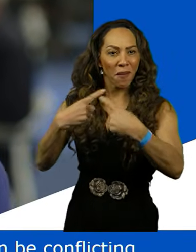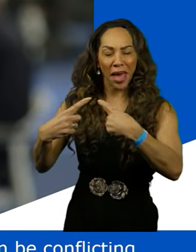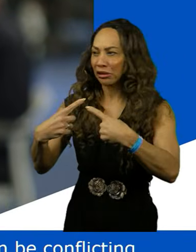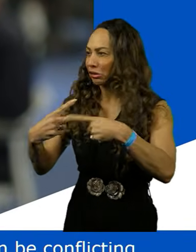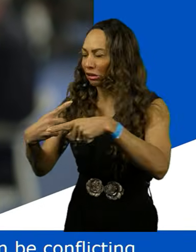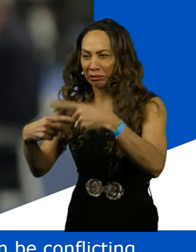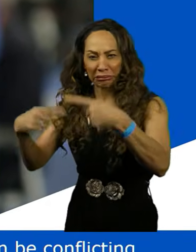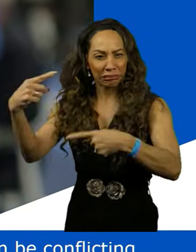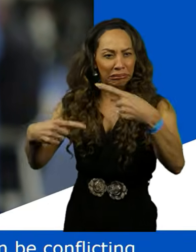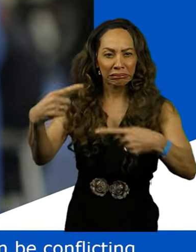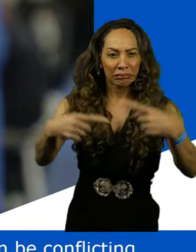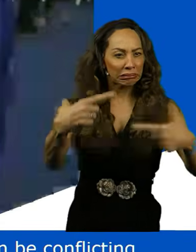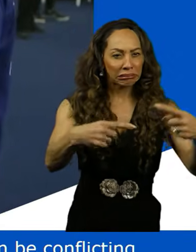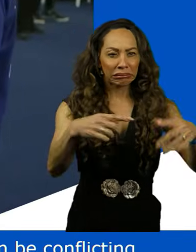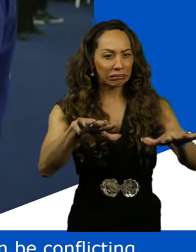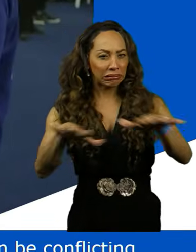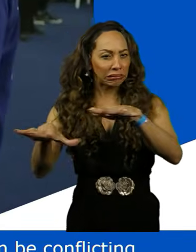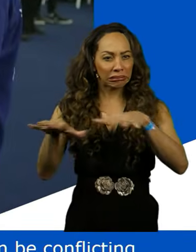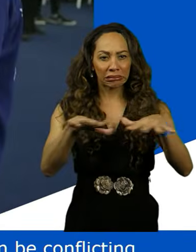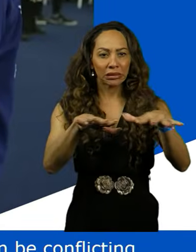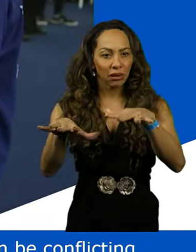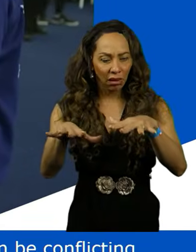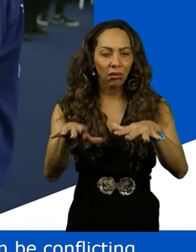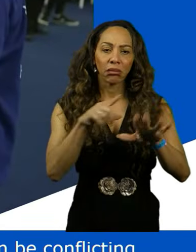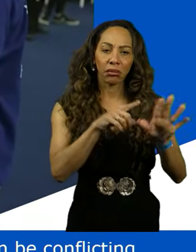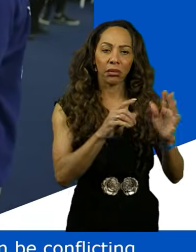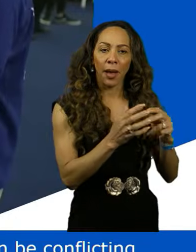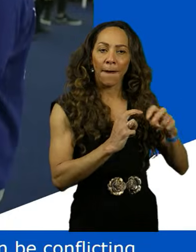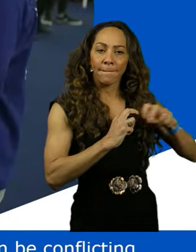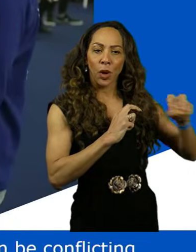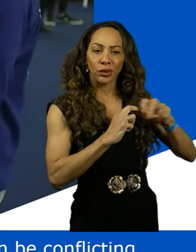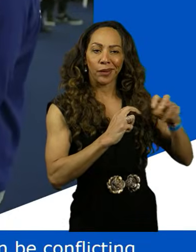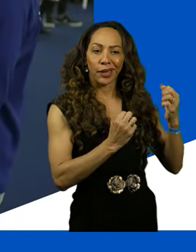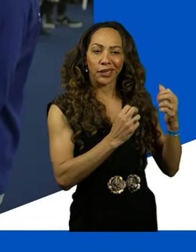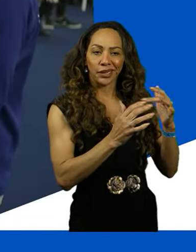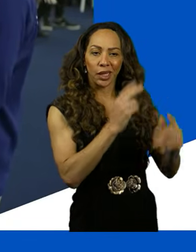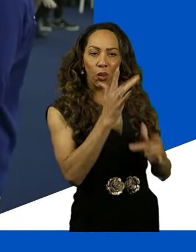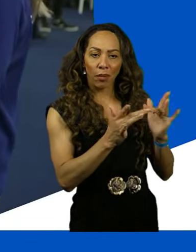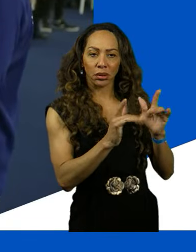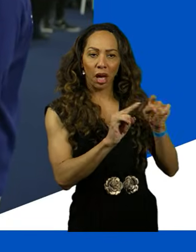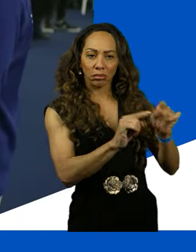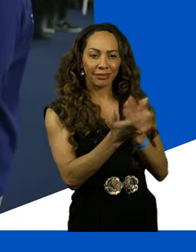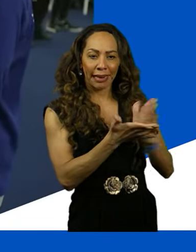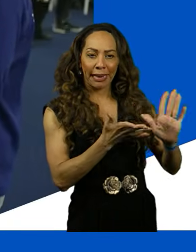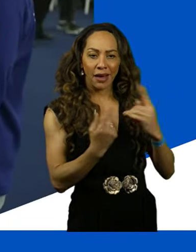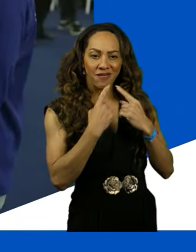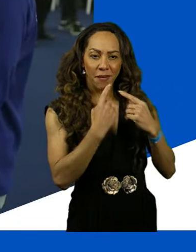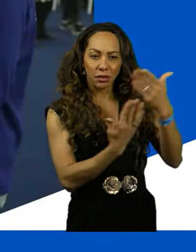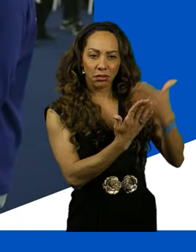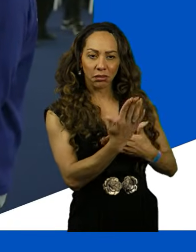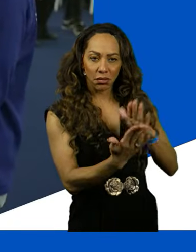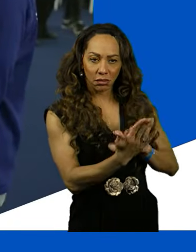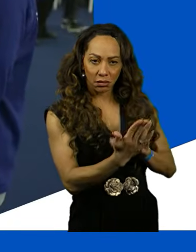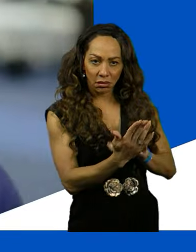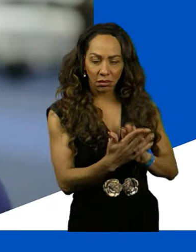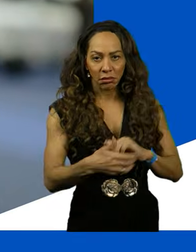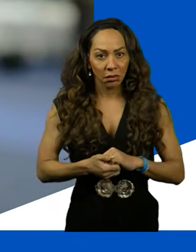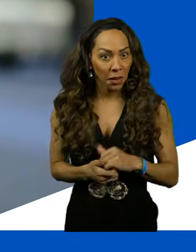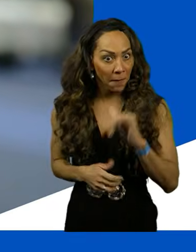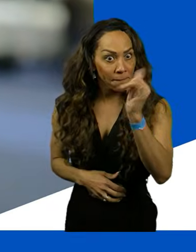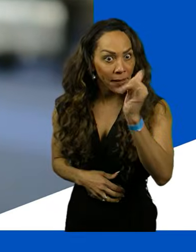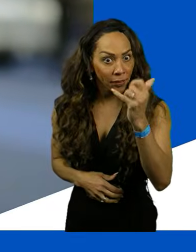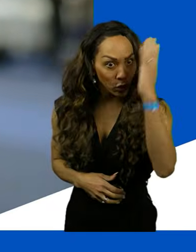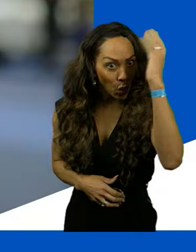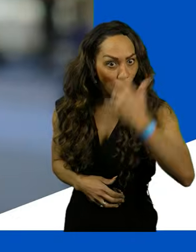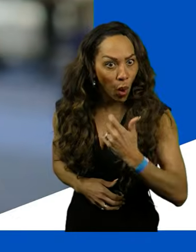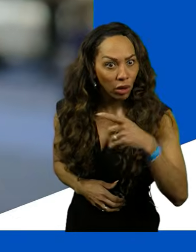guidance as clearly and as concisely as possible. Yeah, and some customers have unique situations and they'll be worried about how these changes might apply to them. So we can